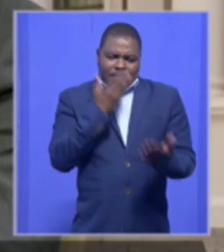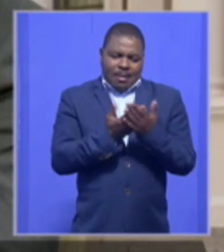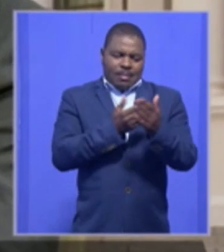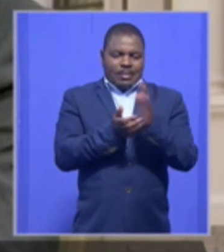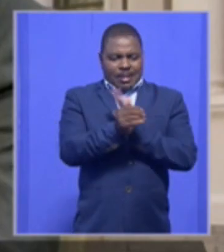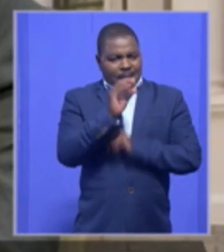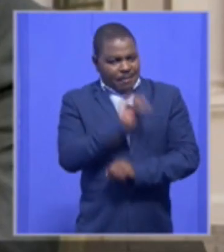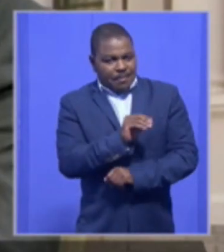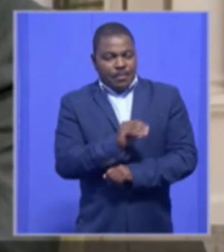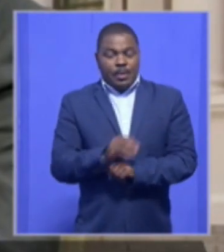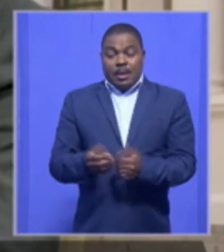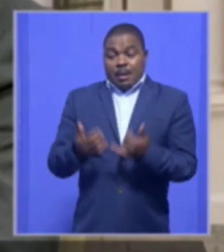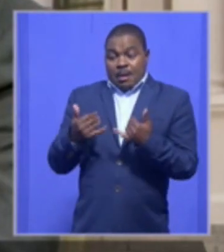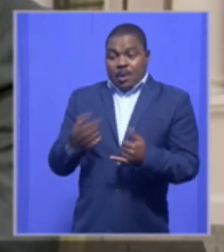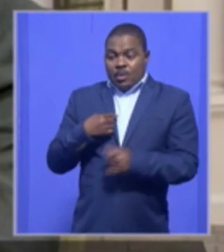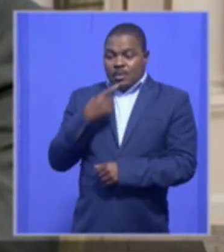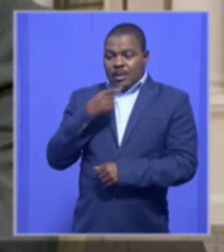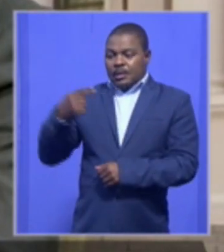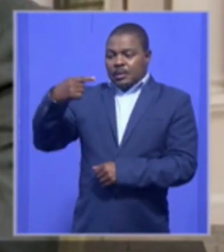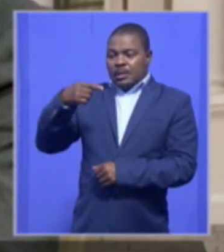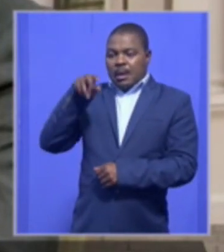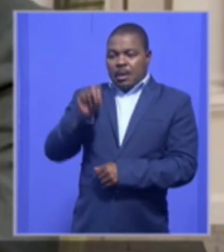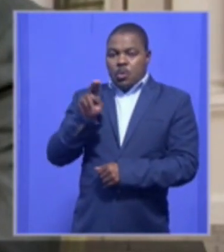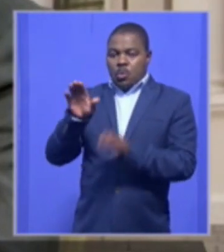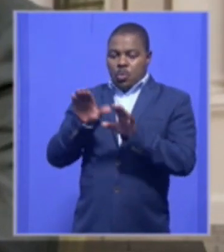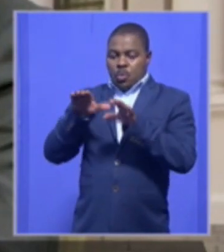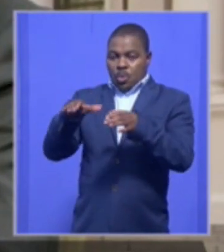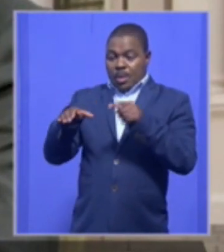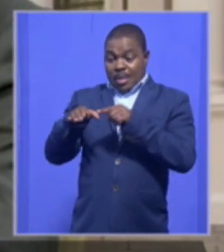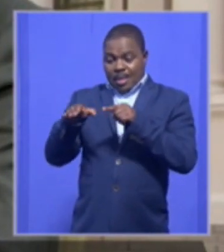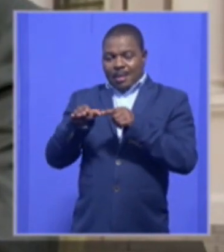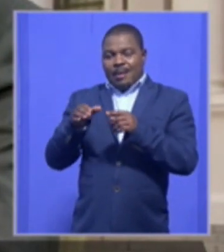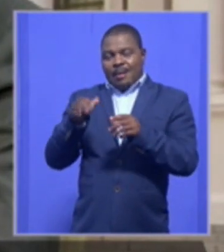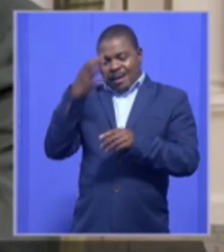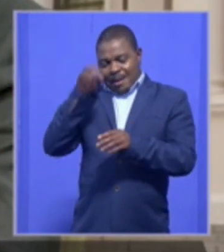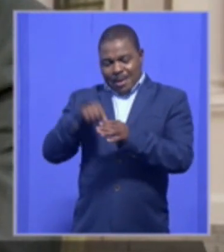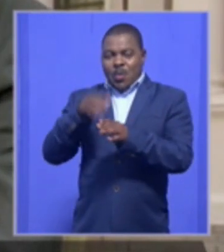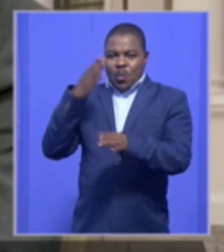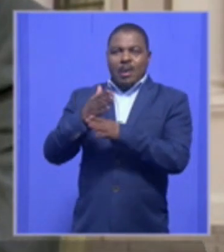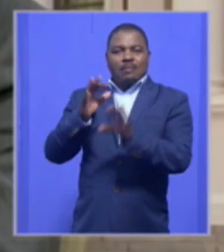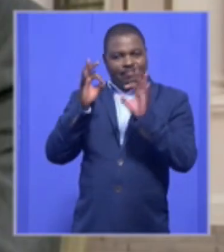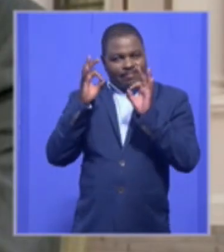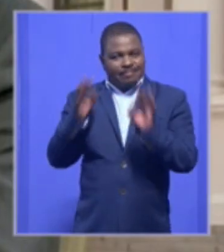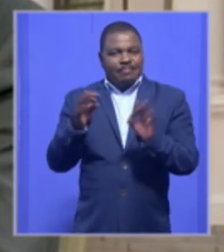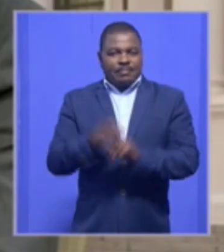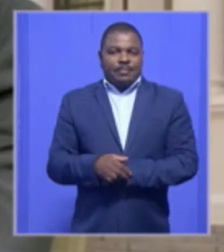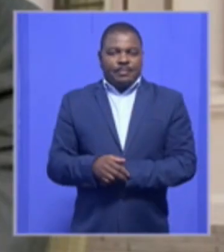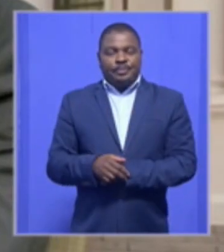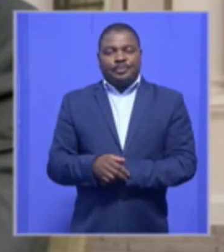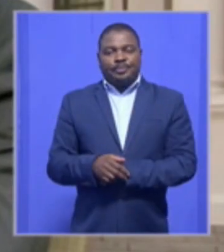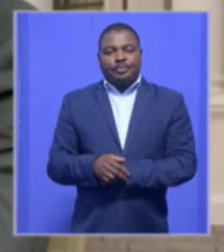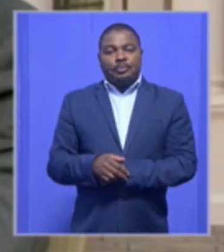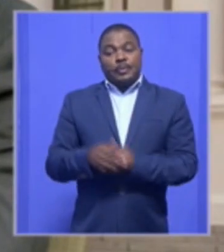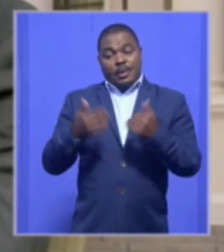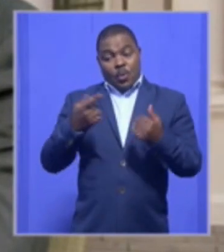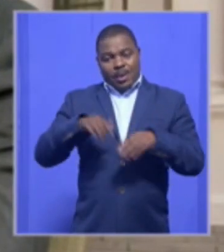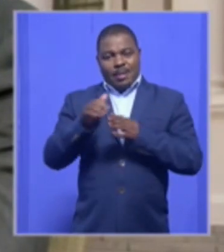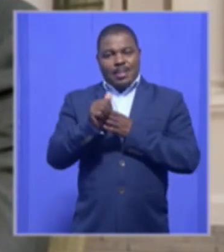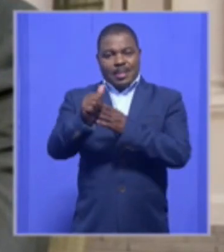when you talk about the GNU, we call it a government at work. So that's the government we are